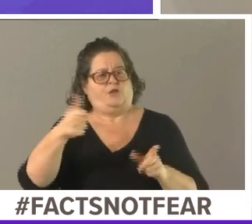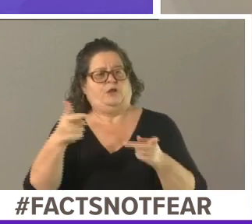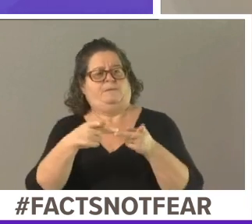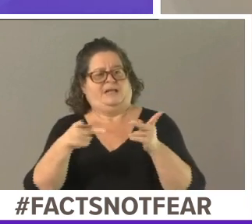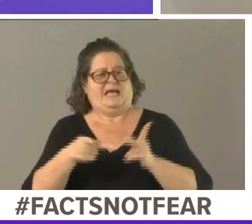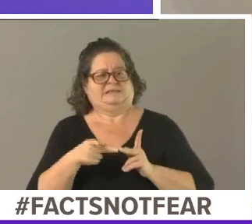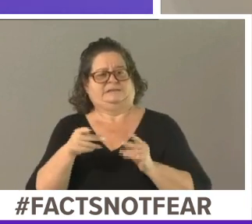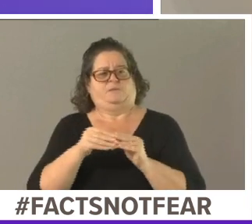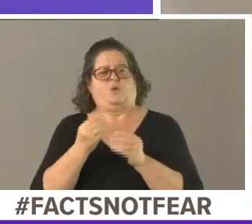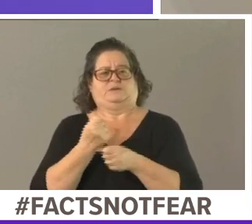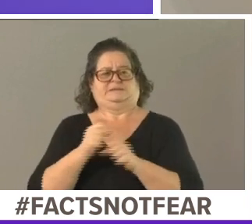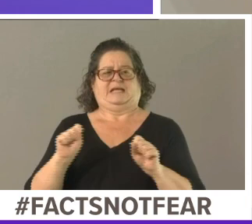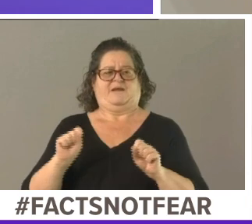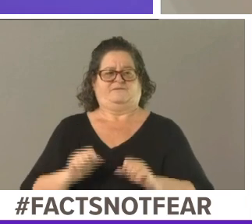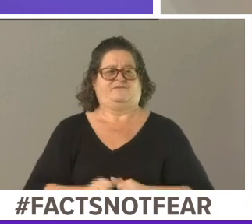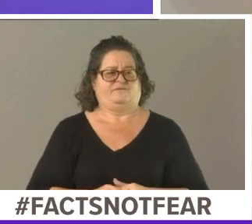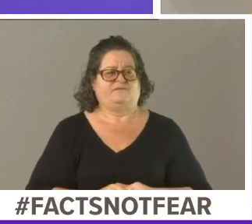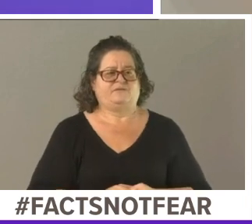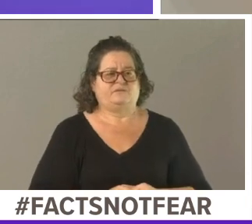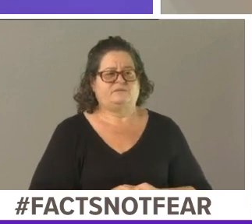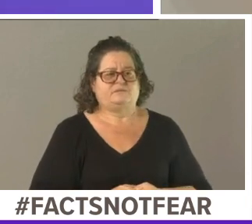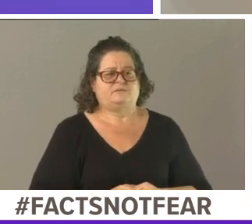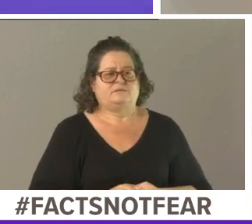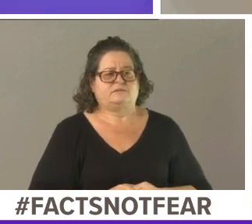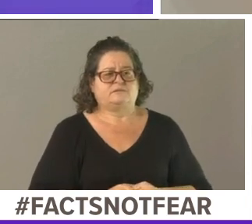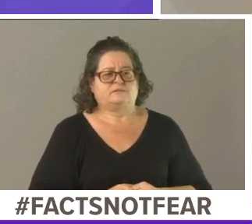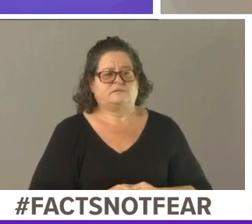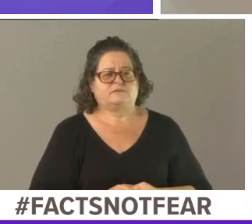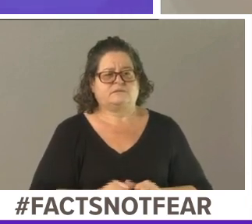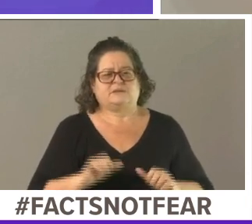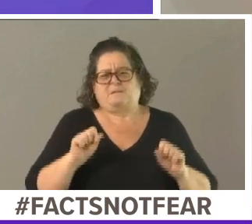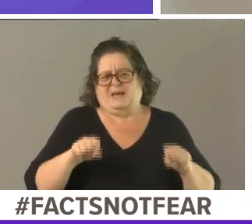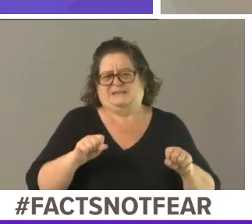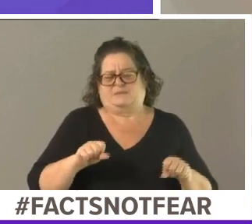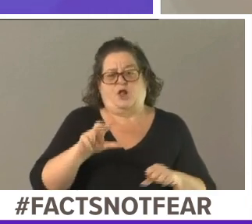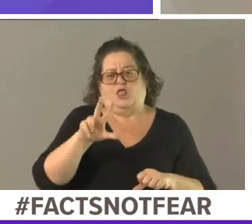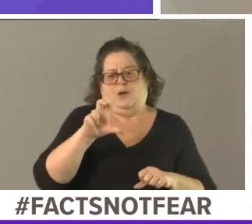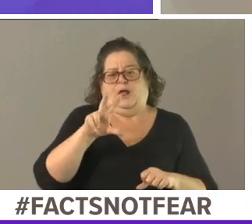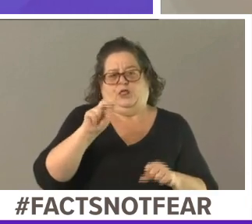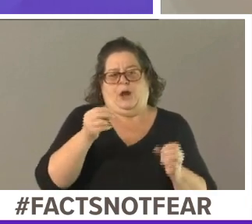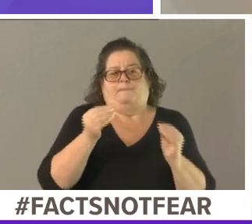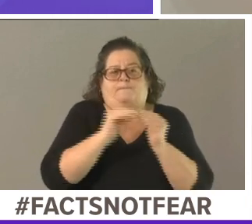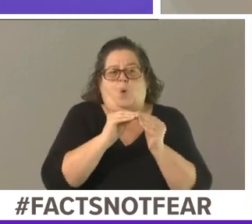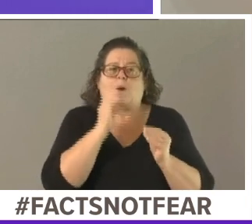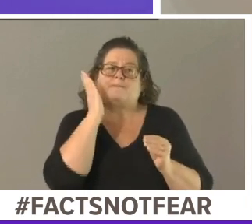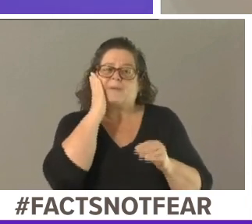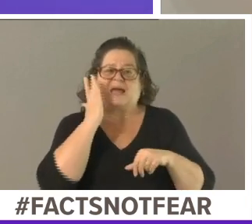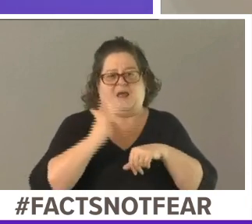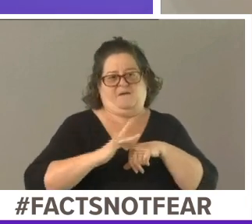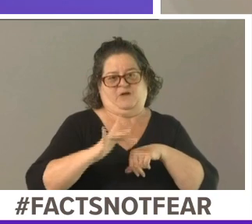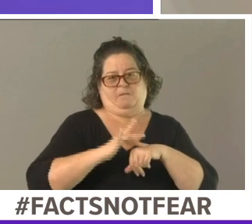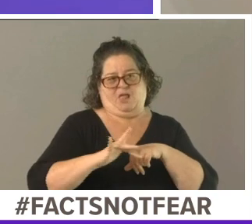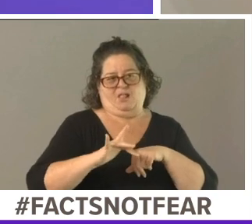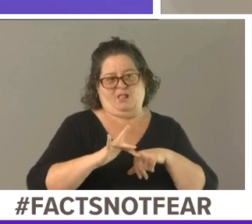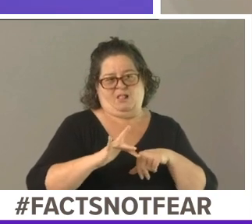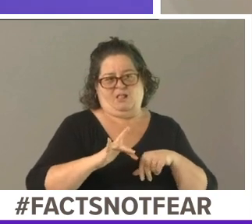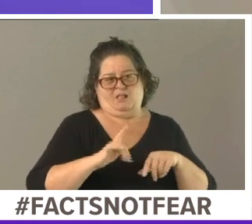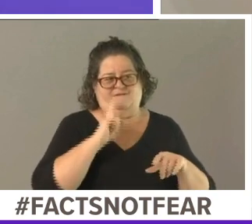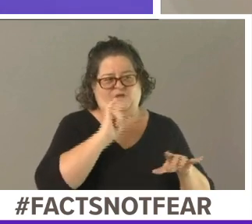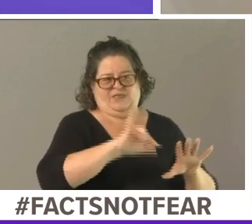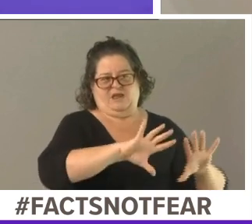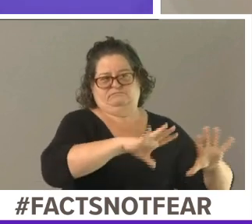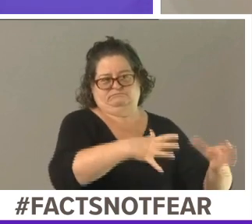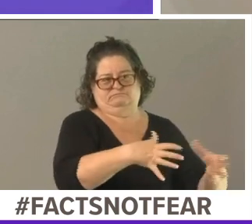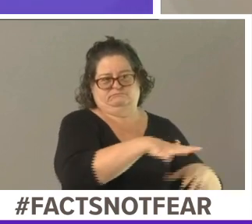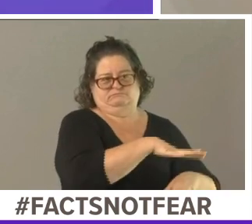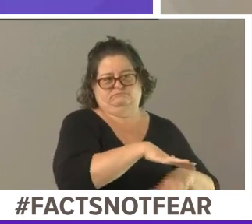then we are engaging with other stakeholders, such as assisted living and hospice, to identify additional post-acute options. And then